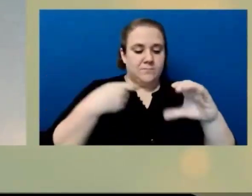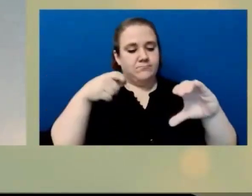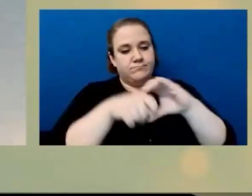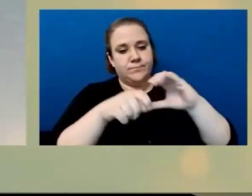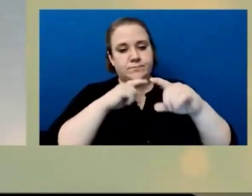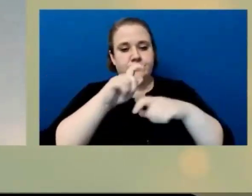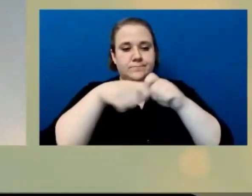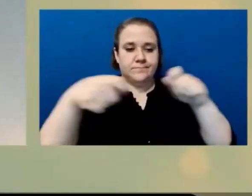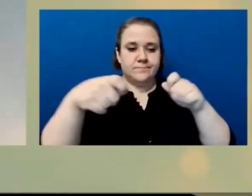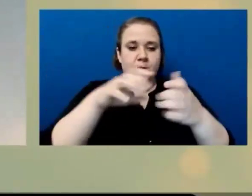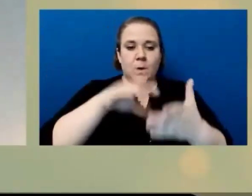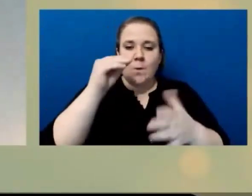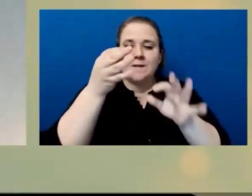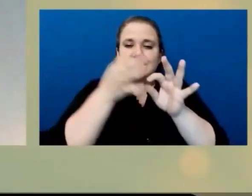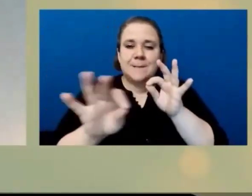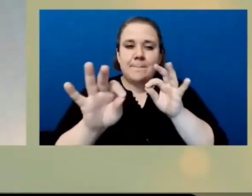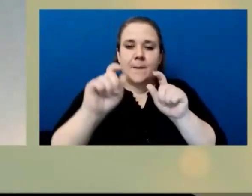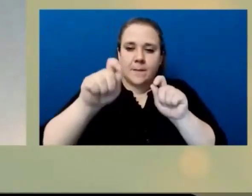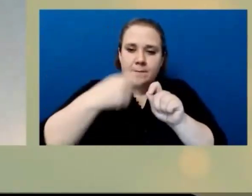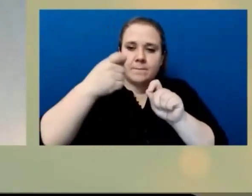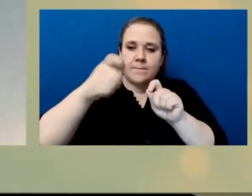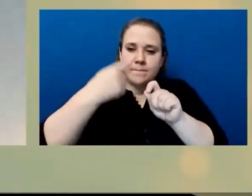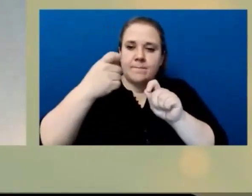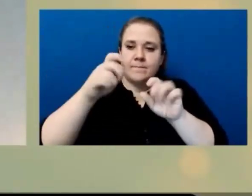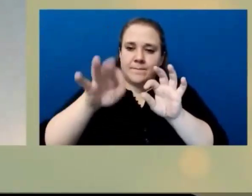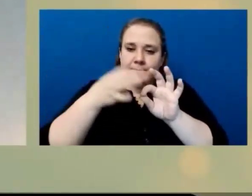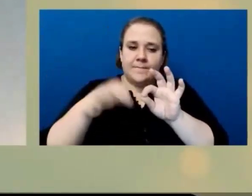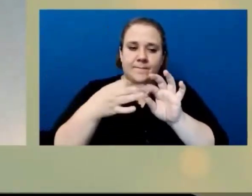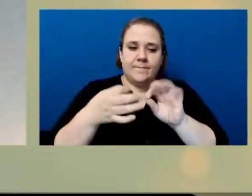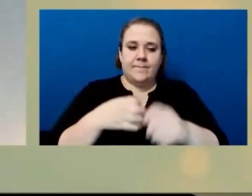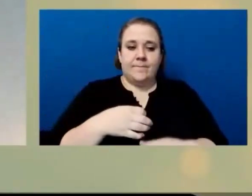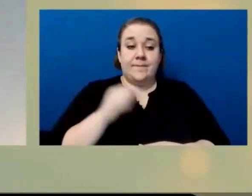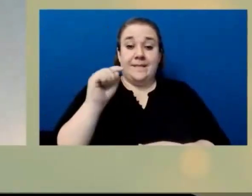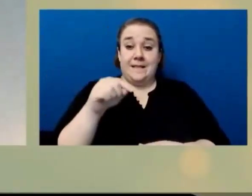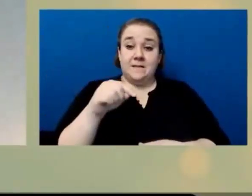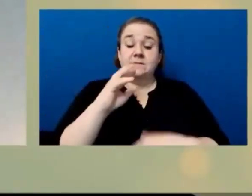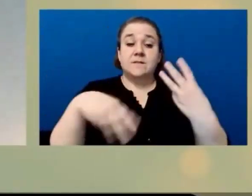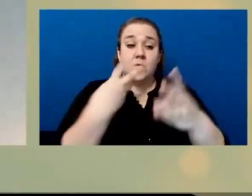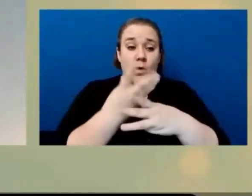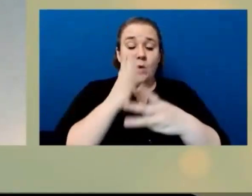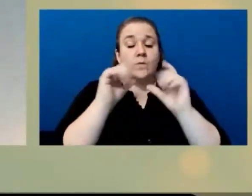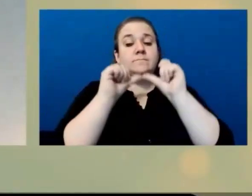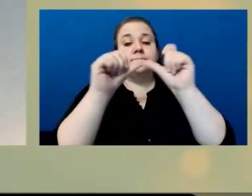just this lesson. First, we learn to mend.